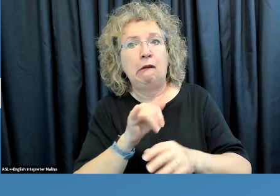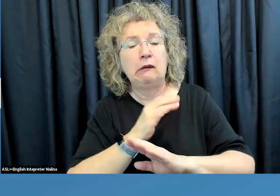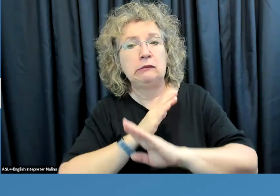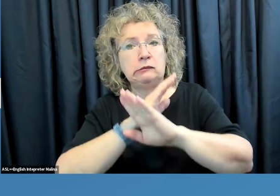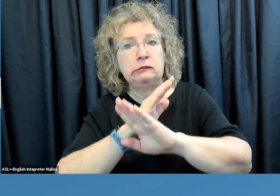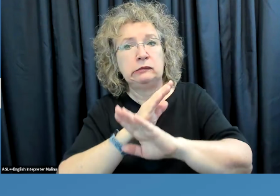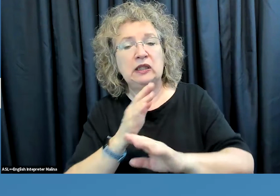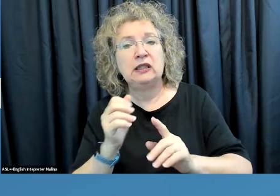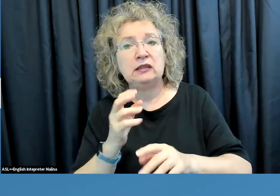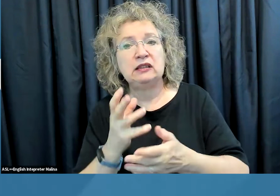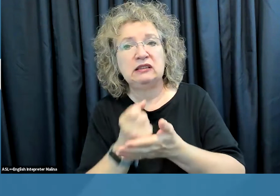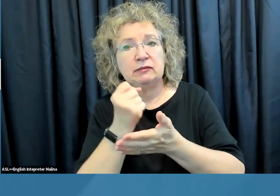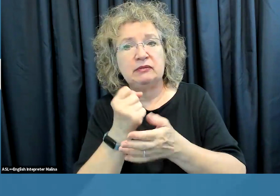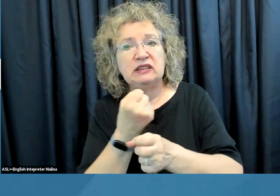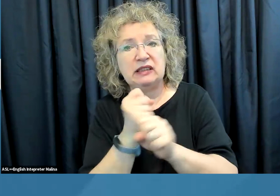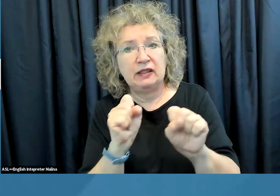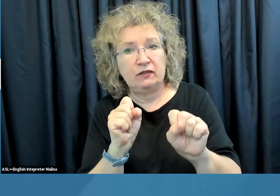Next slide.